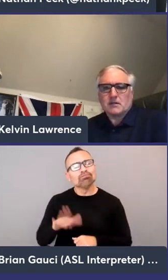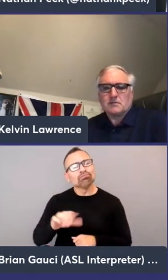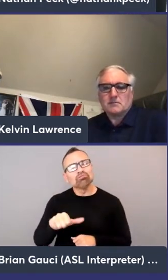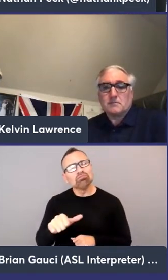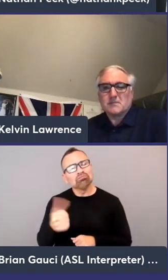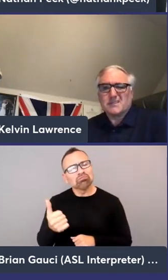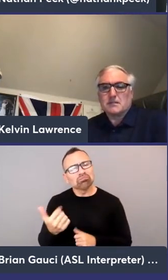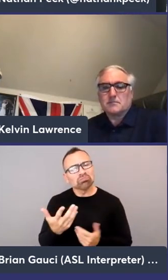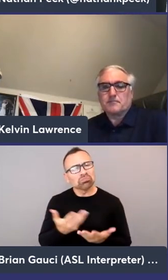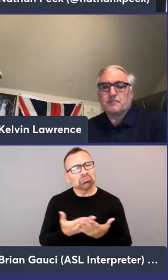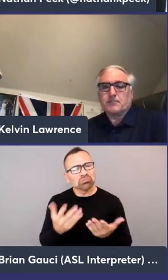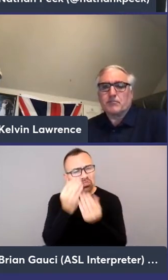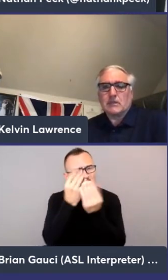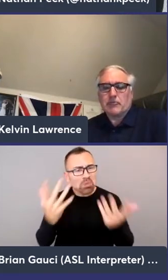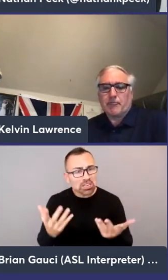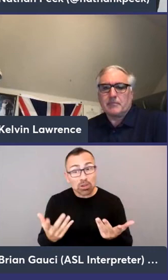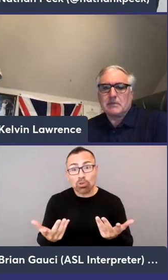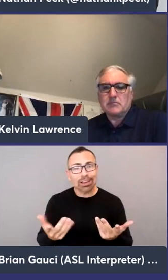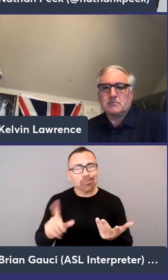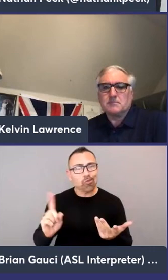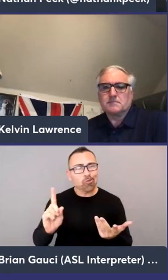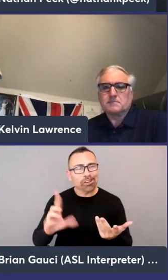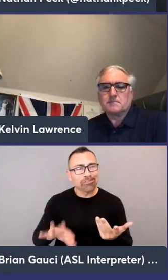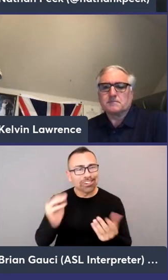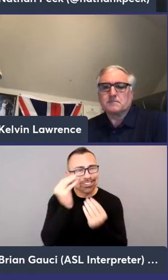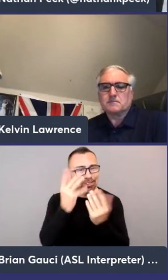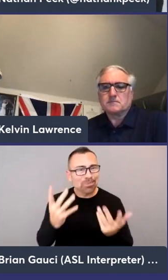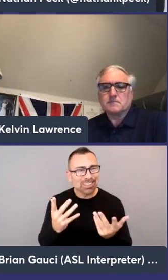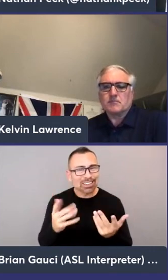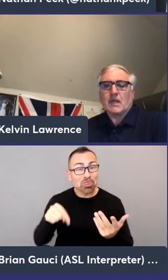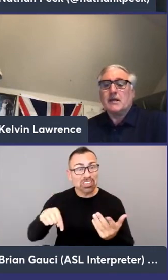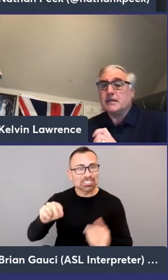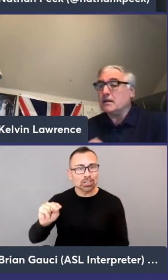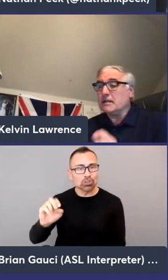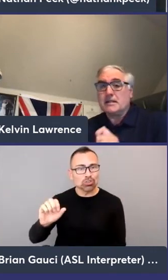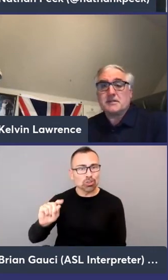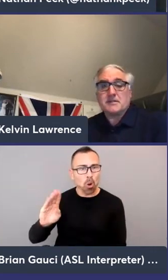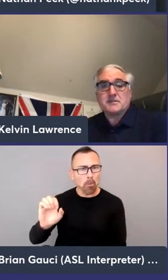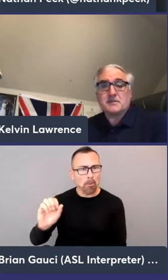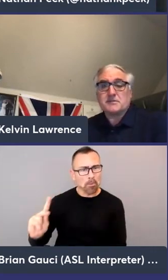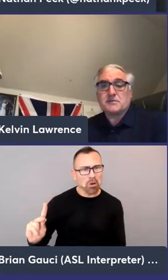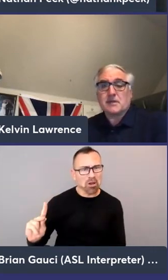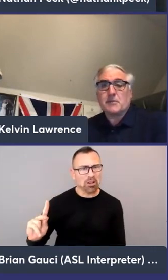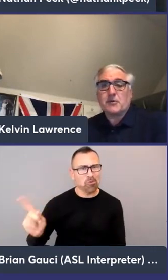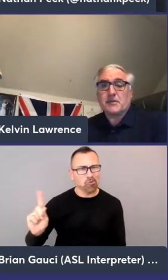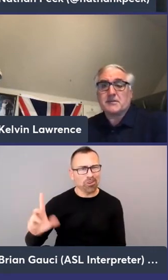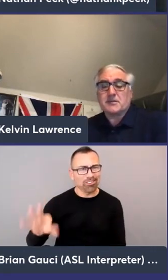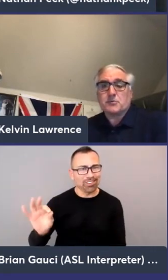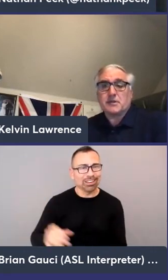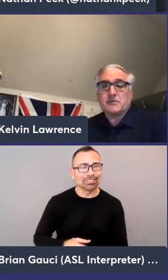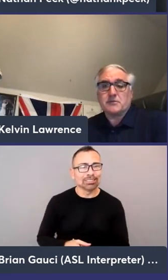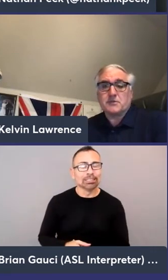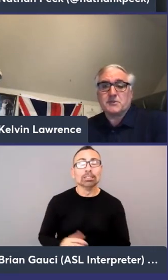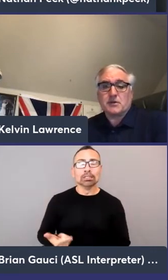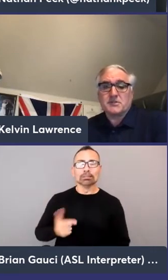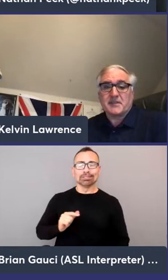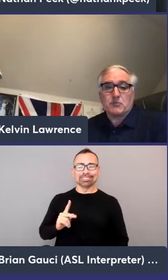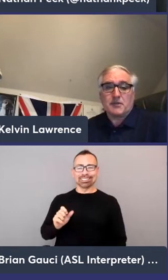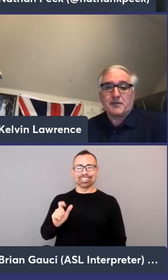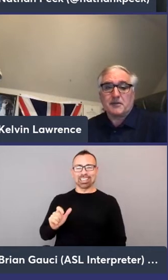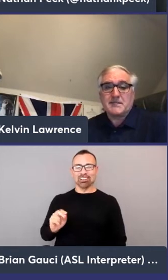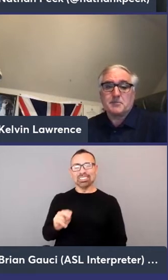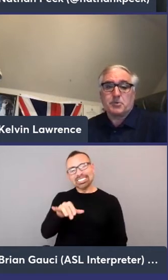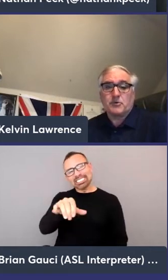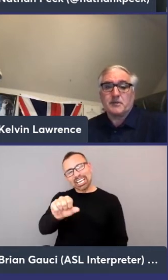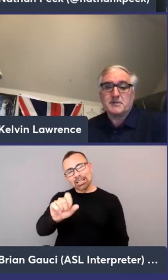about where to go to get this started at, where they can get this notebook from? Yeah, let's just a couple of quick things I just wanted to show, because I think